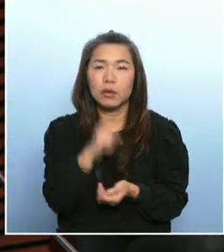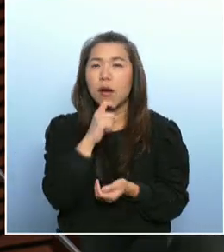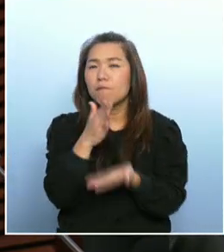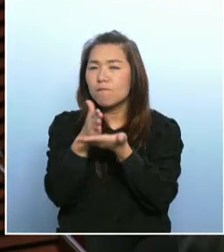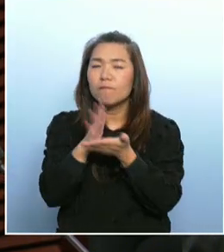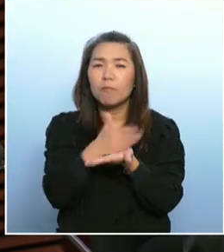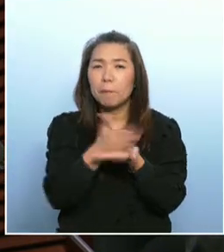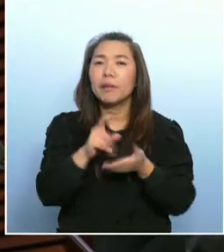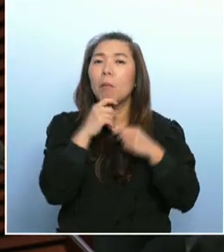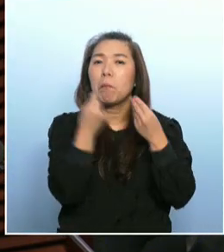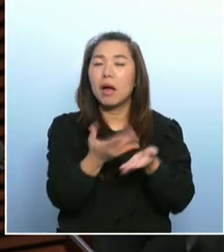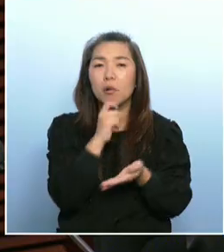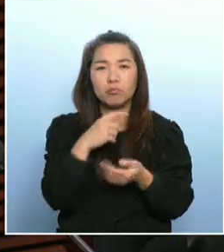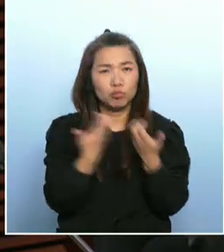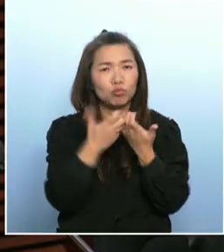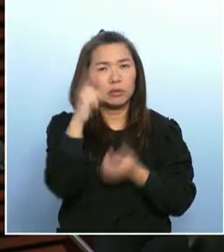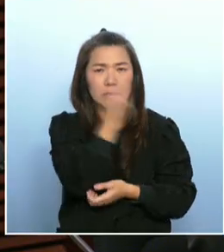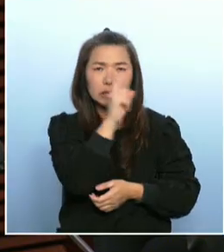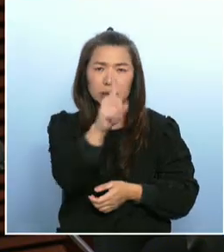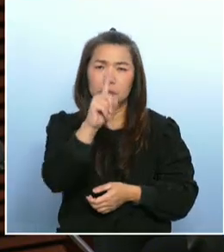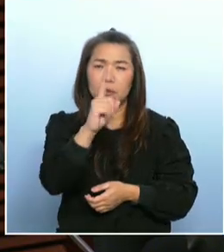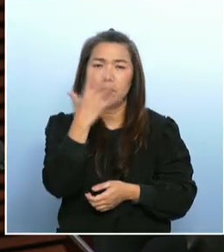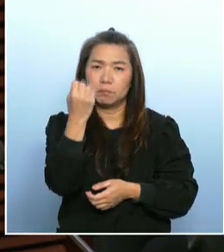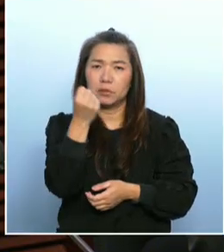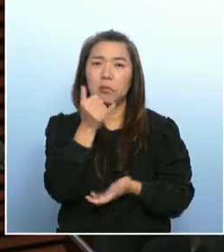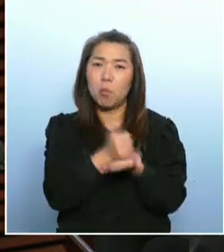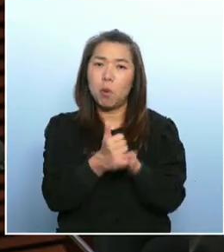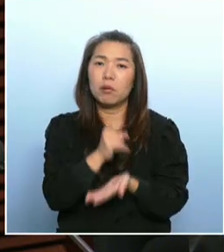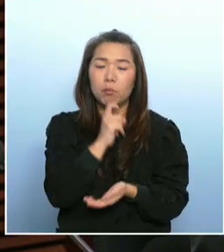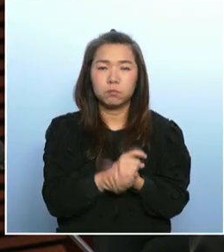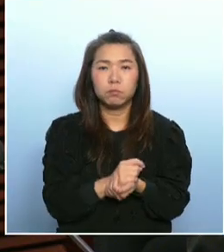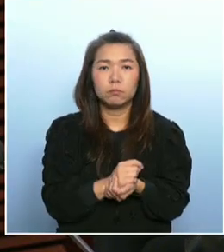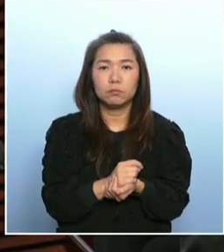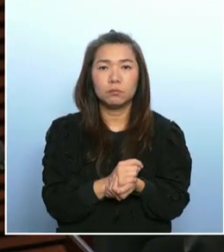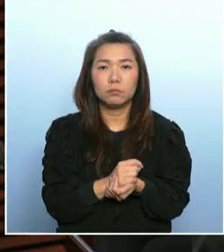integrated rehabilitation center in Siu Lam offering some